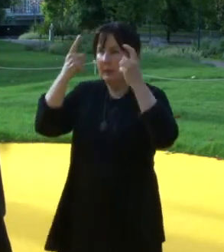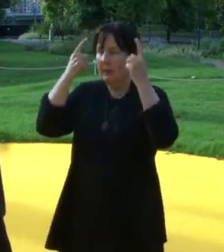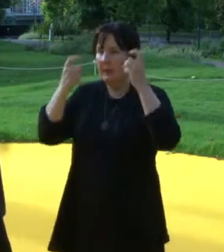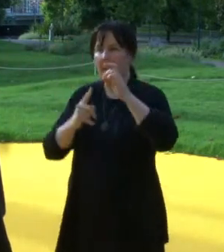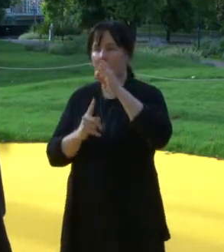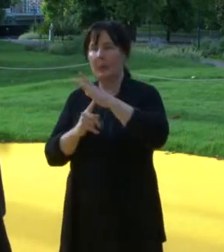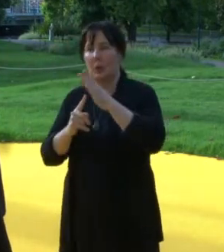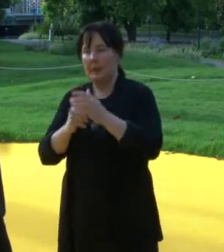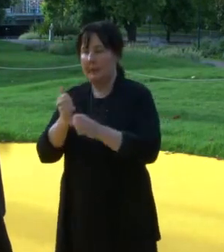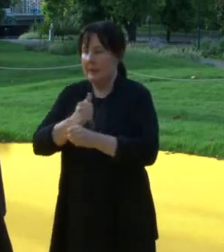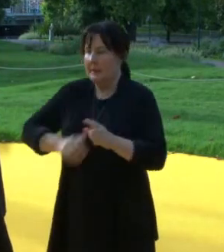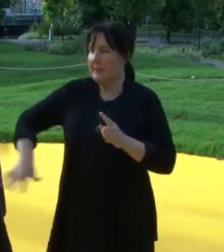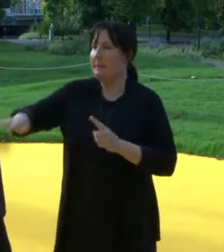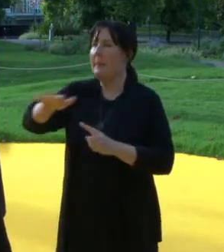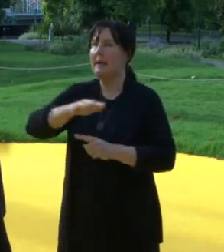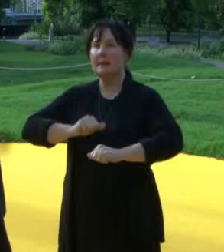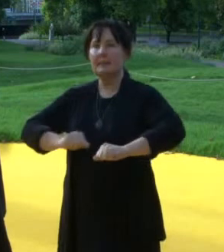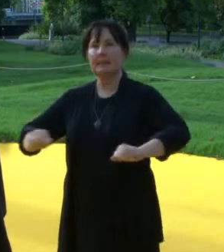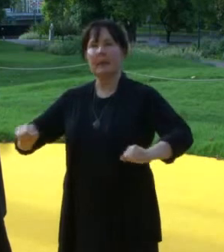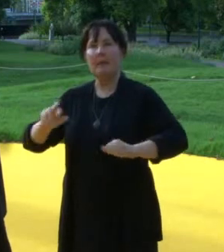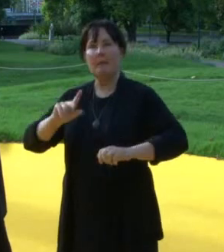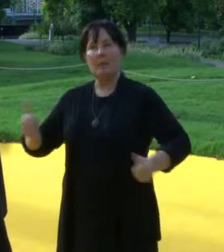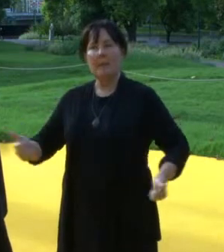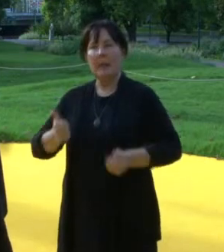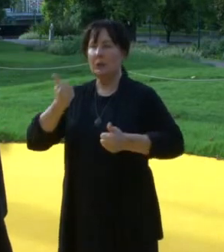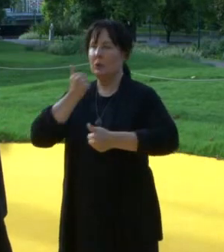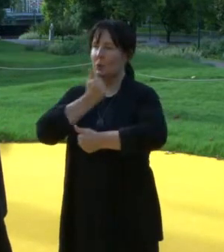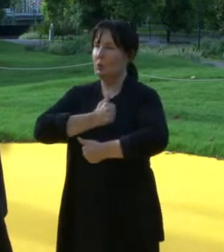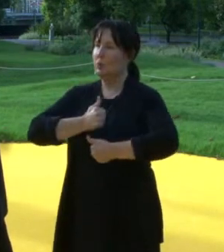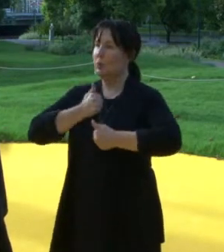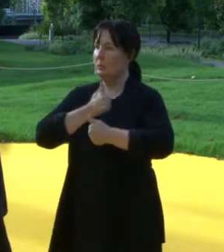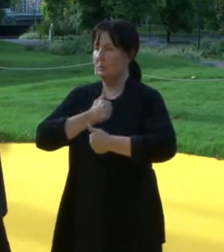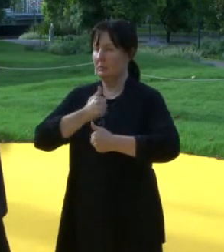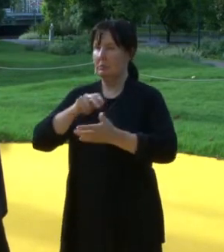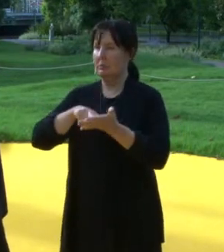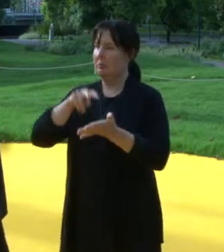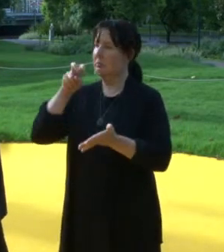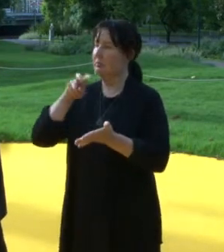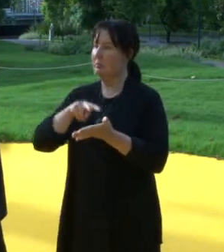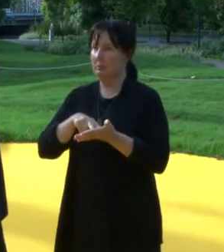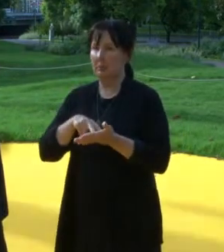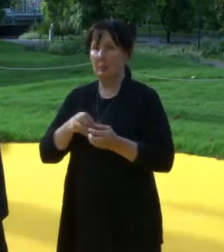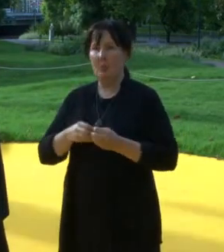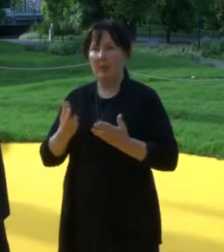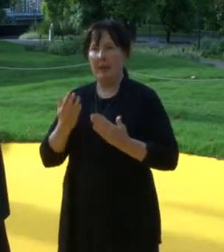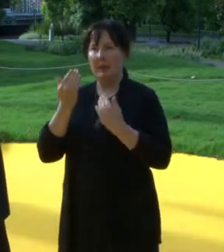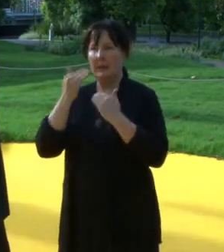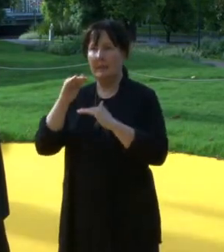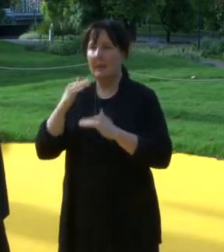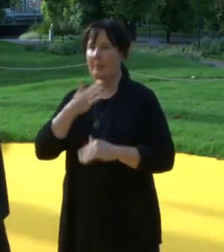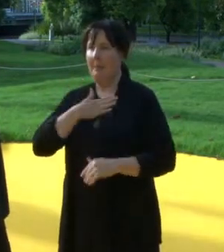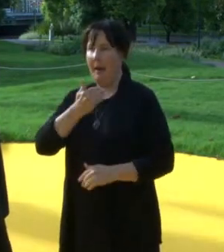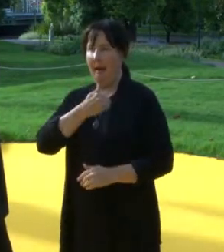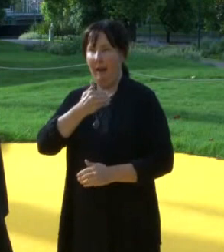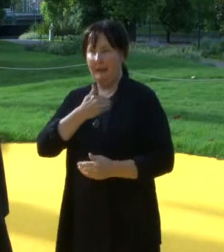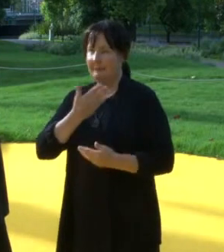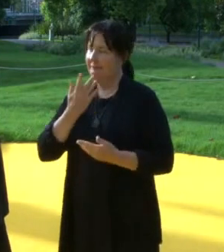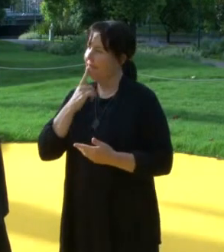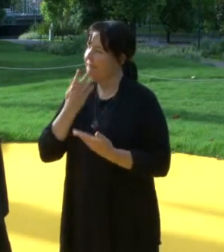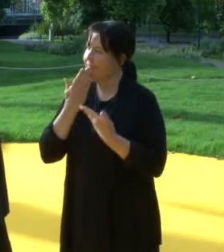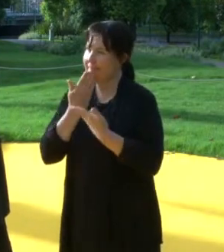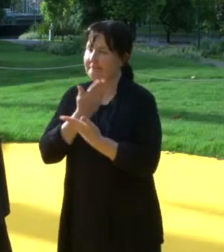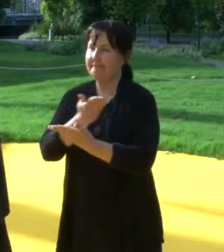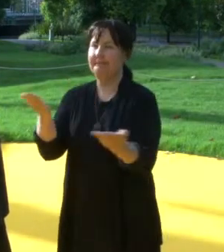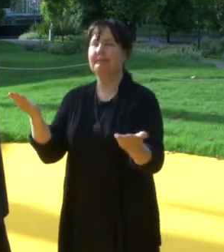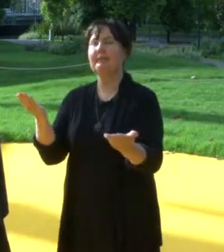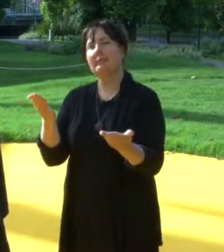for unencumbered joy. My heartfelt thanks to each of you for staying the course and ensuring we continue